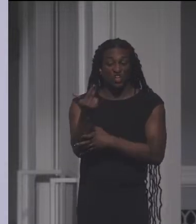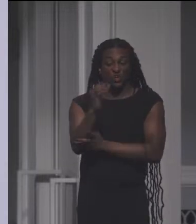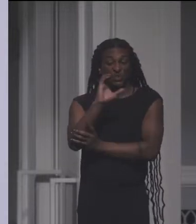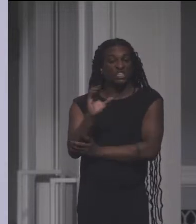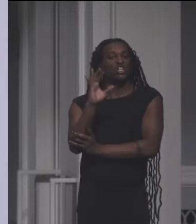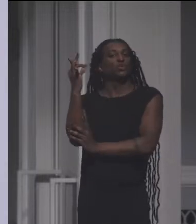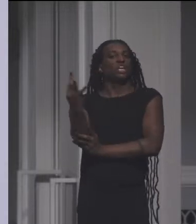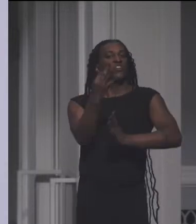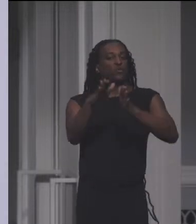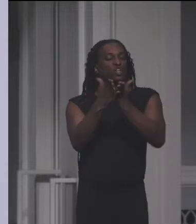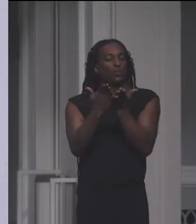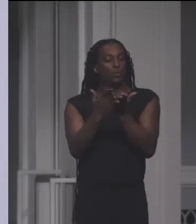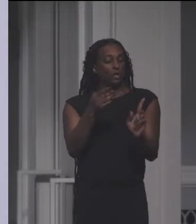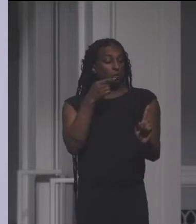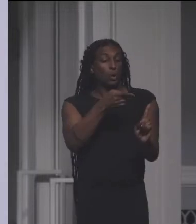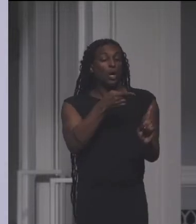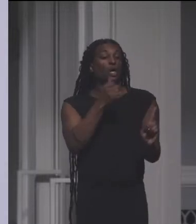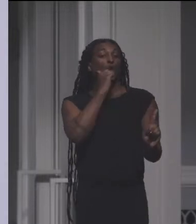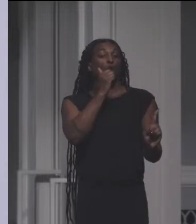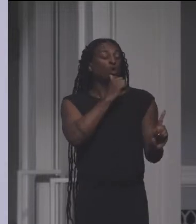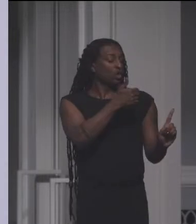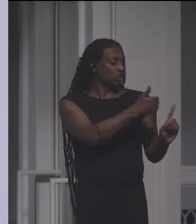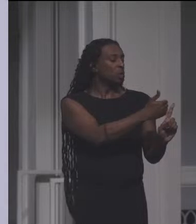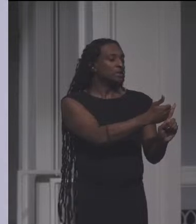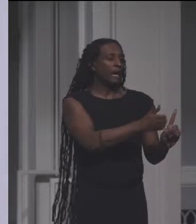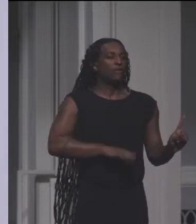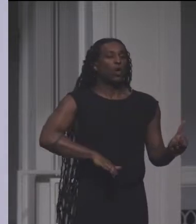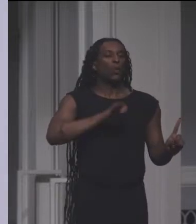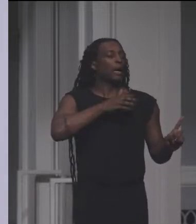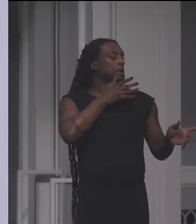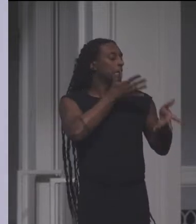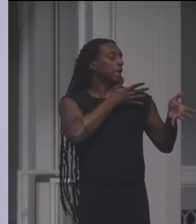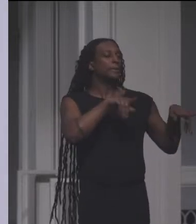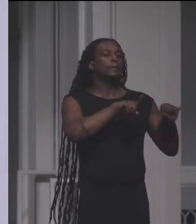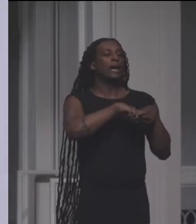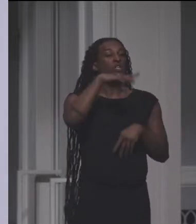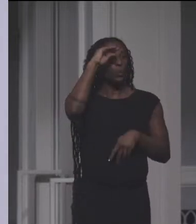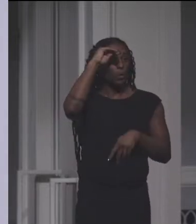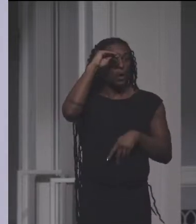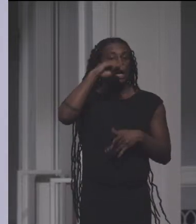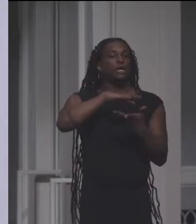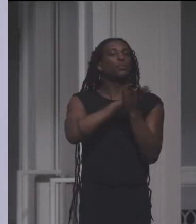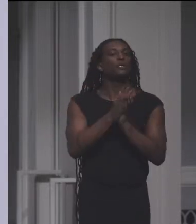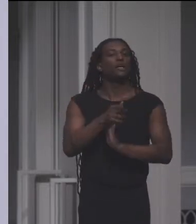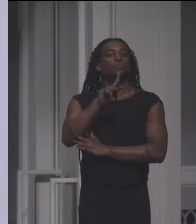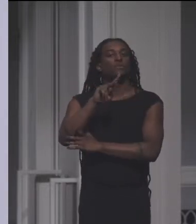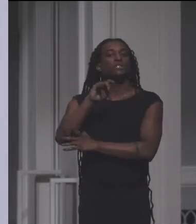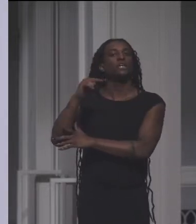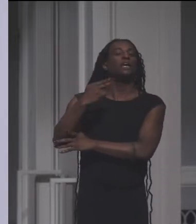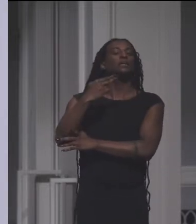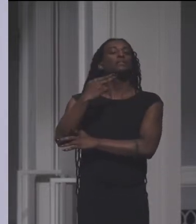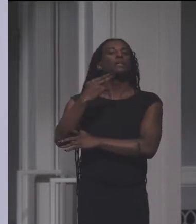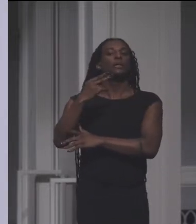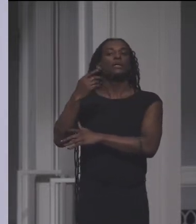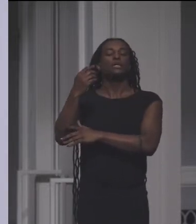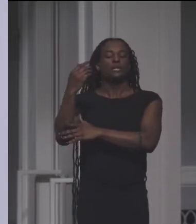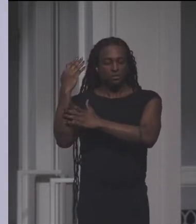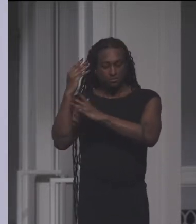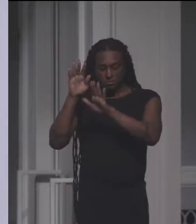about a girl who is raised as a boy and becomes a knight, and is a very successful knight.